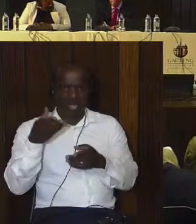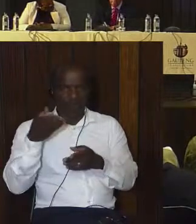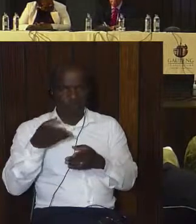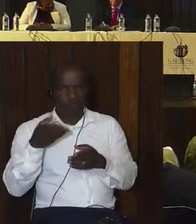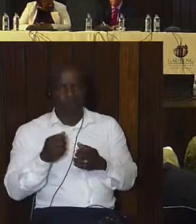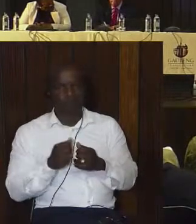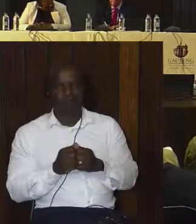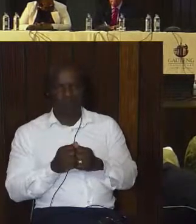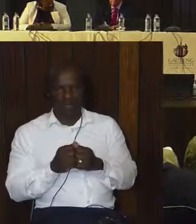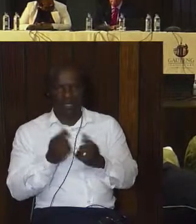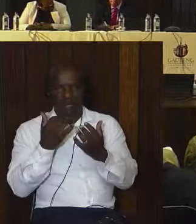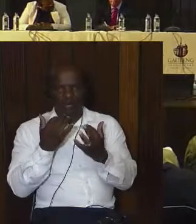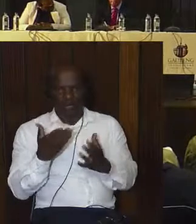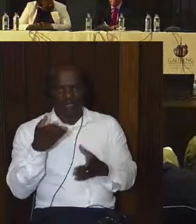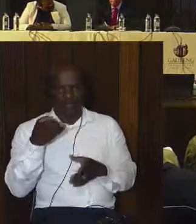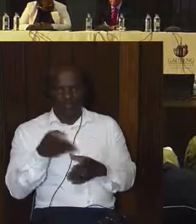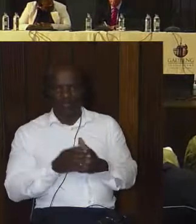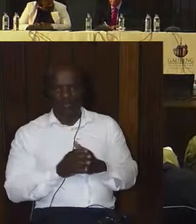the budget?